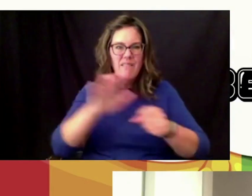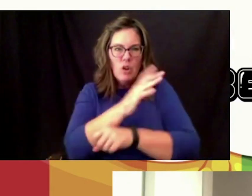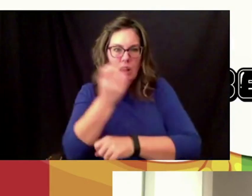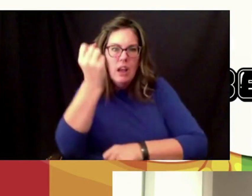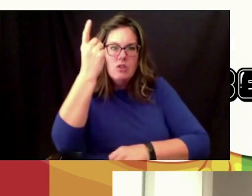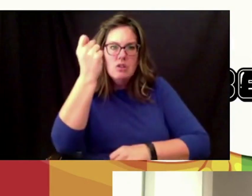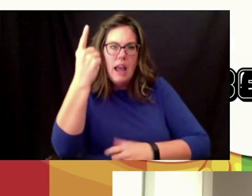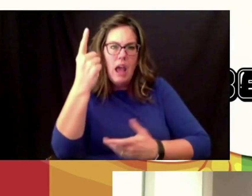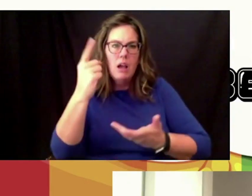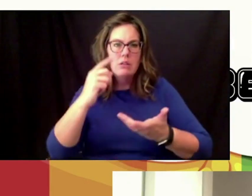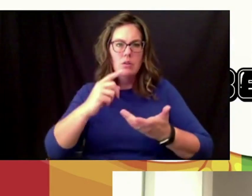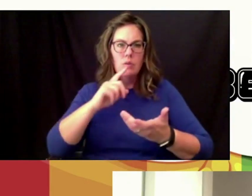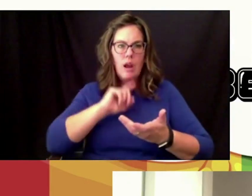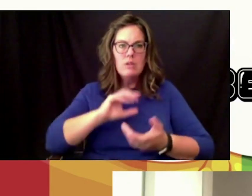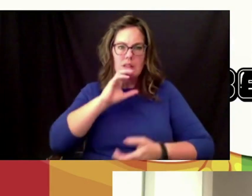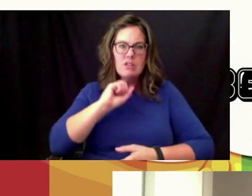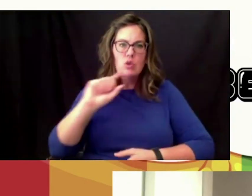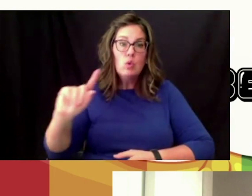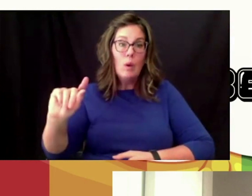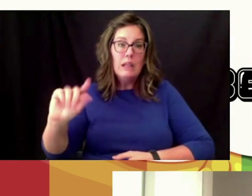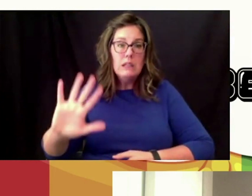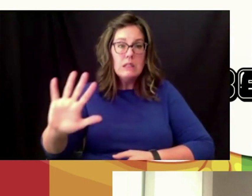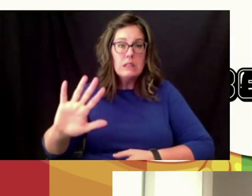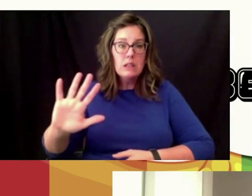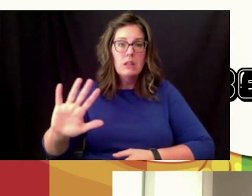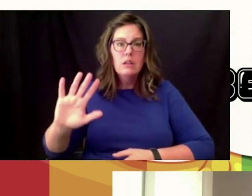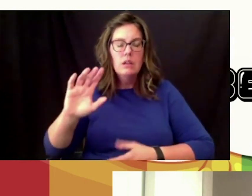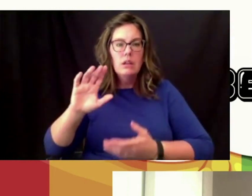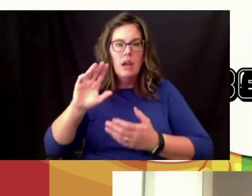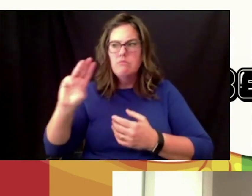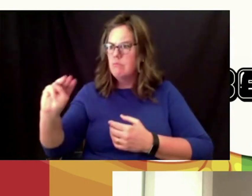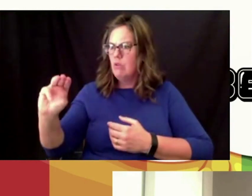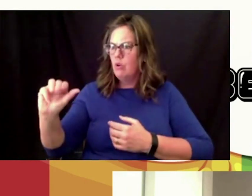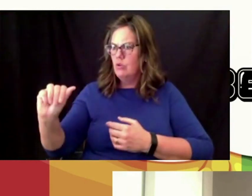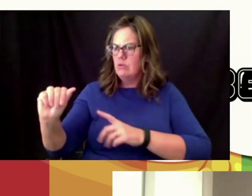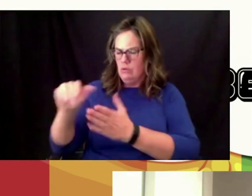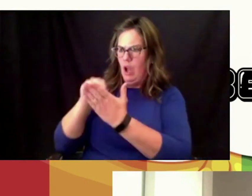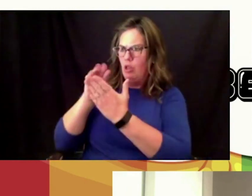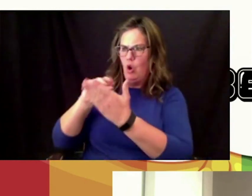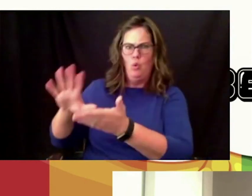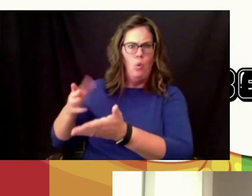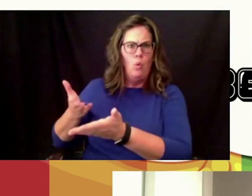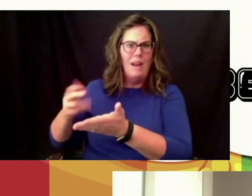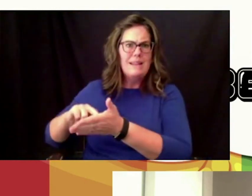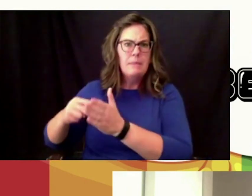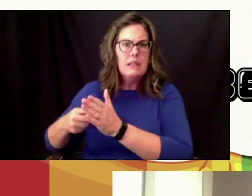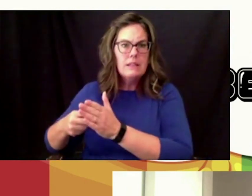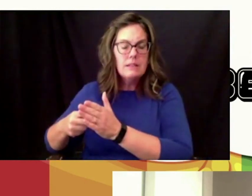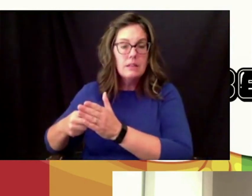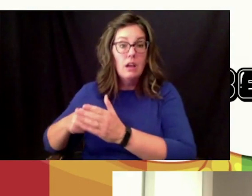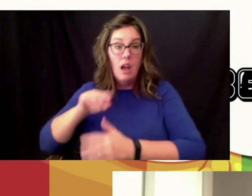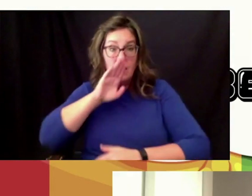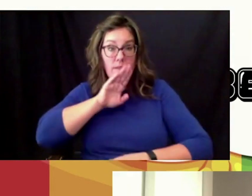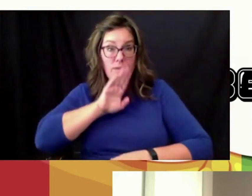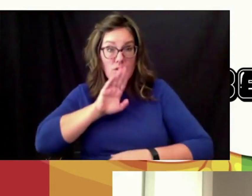learned what microaggressions were, that that's what was actually happening. And so the frustrating piece about that is that